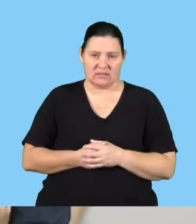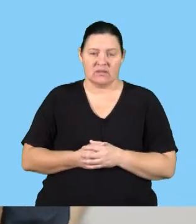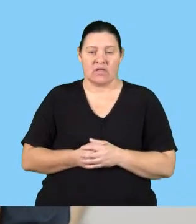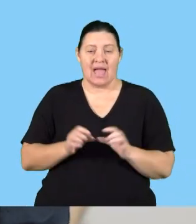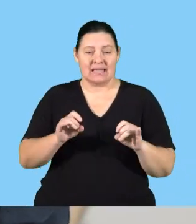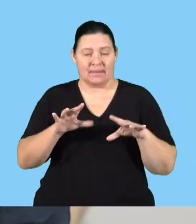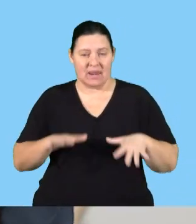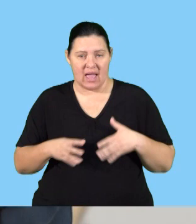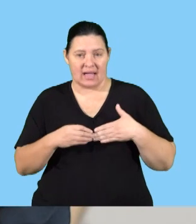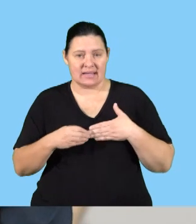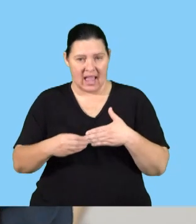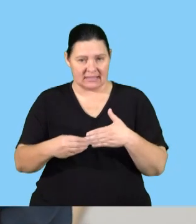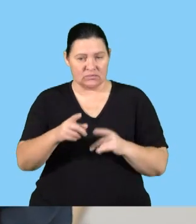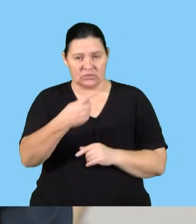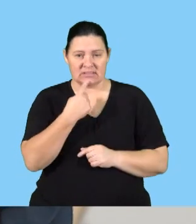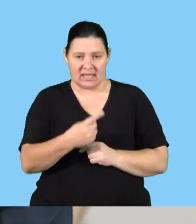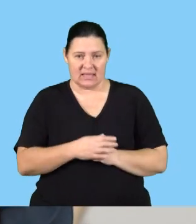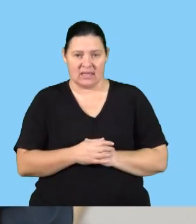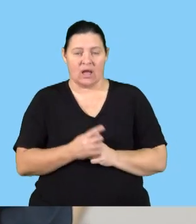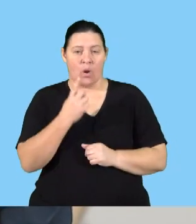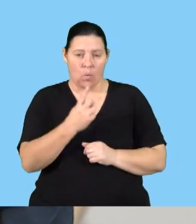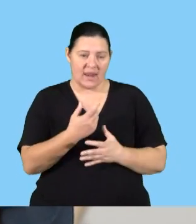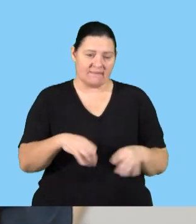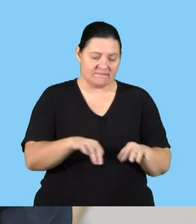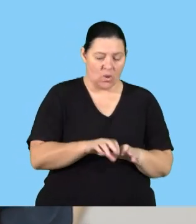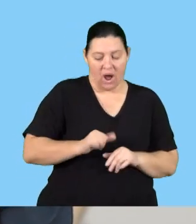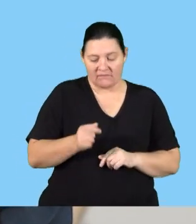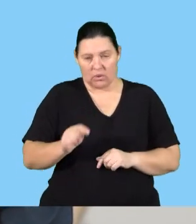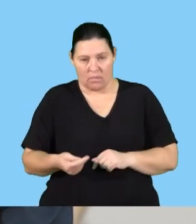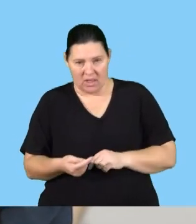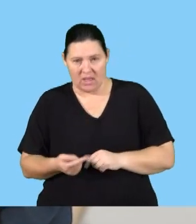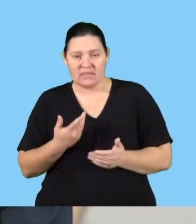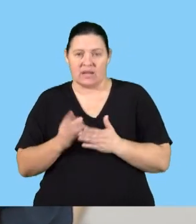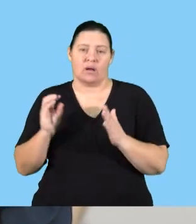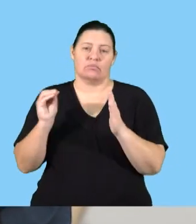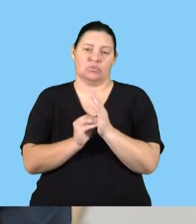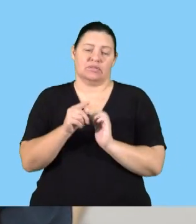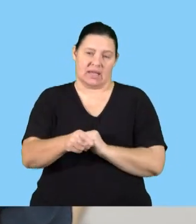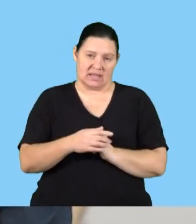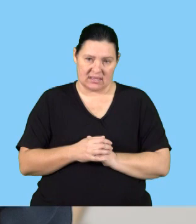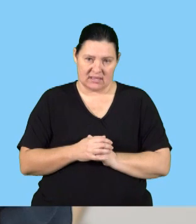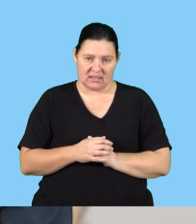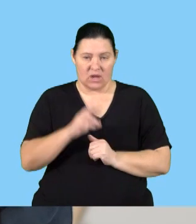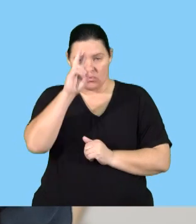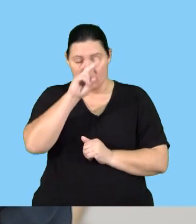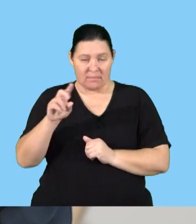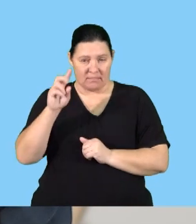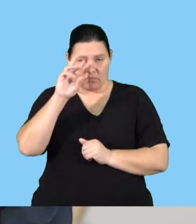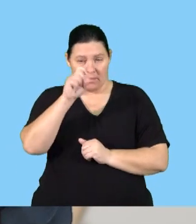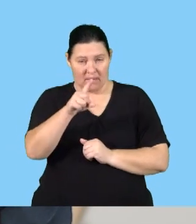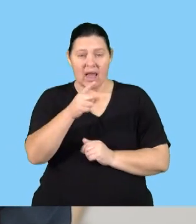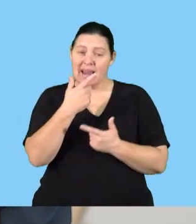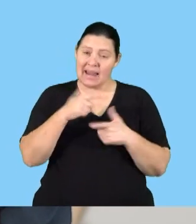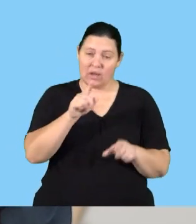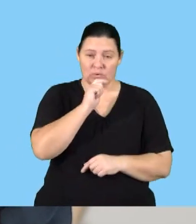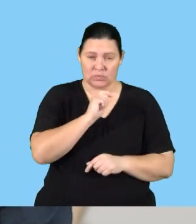now, if the examiner has guided you to say one value after the comma, then you can put that one value. And remember,